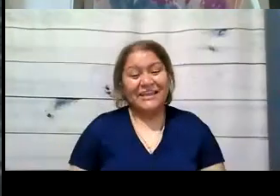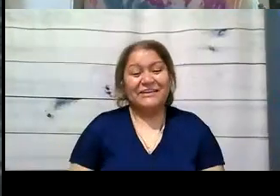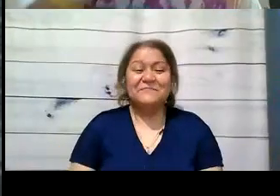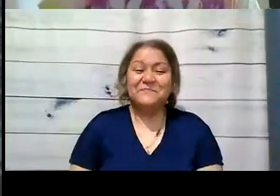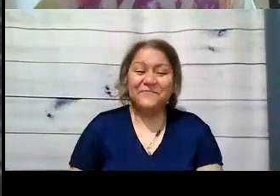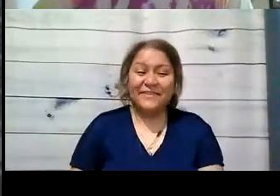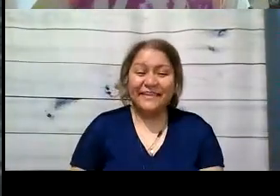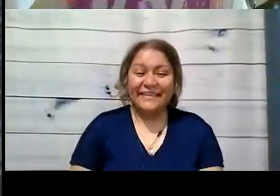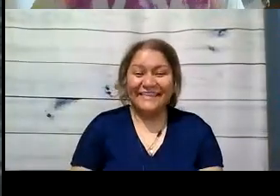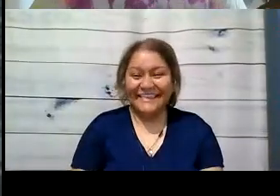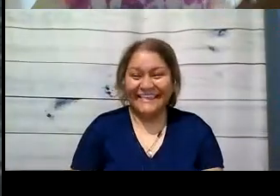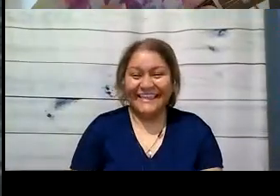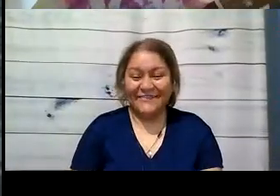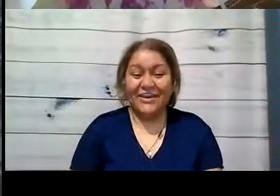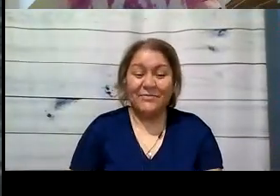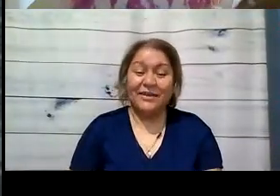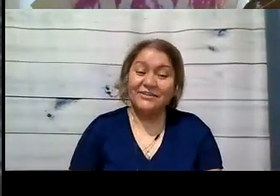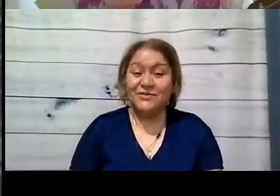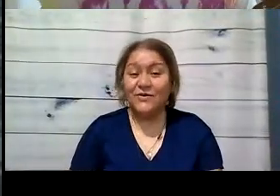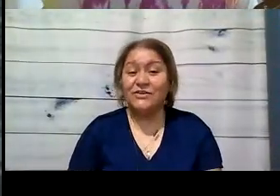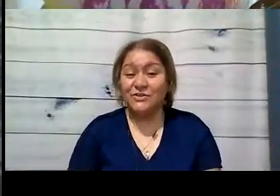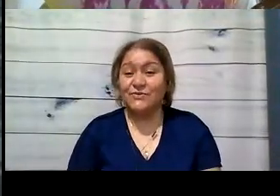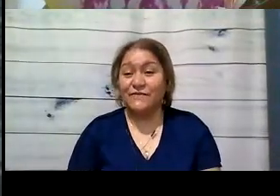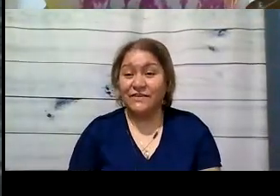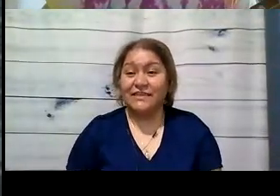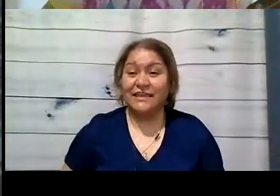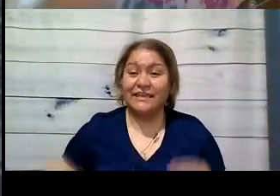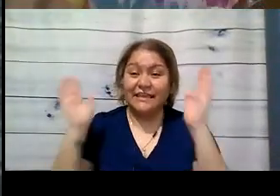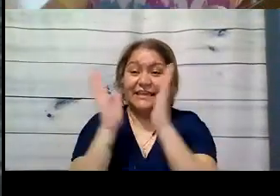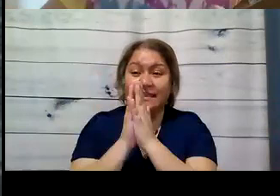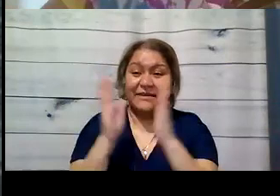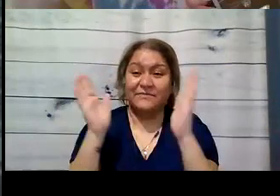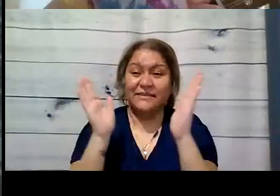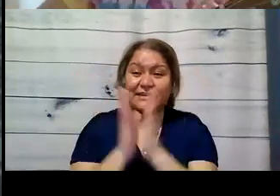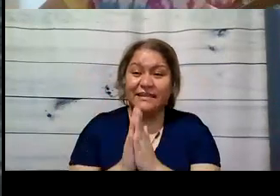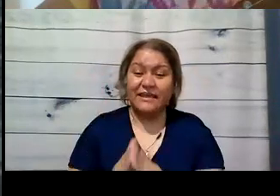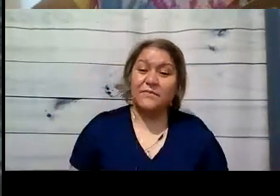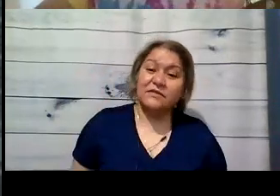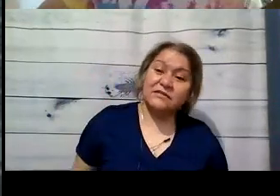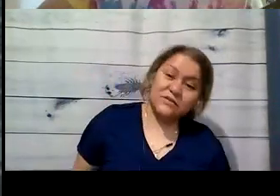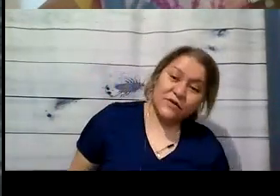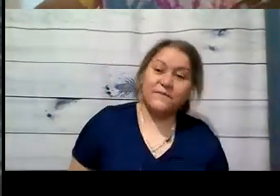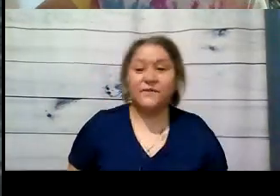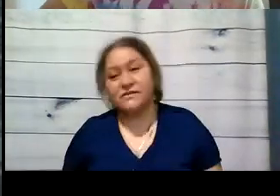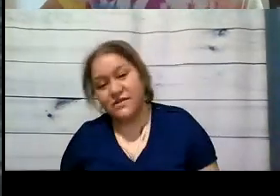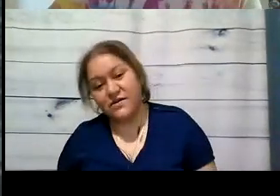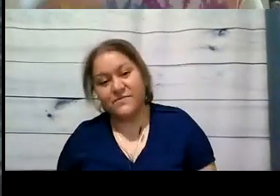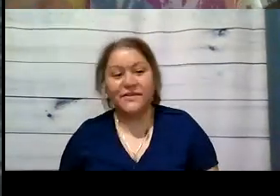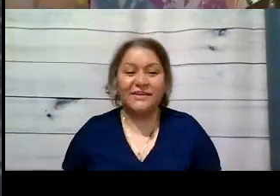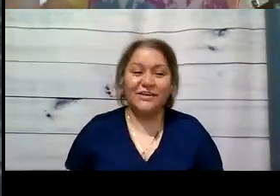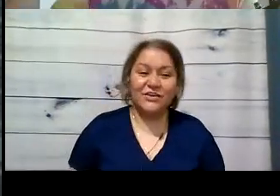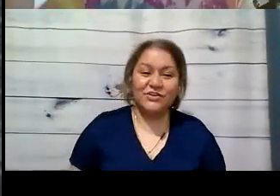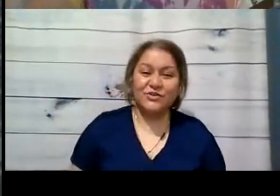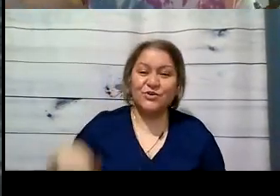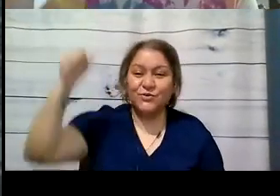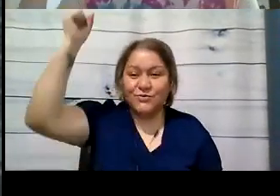Hooray! See? Yeah. If you're happy and you know it, do everything. Clap, clap, stomp, stomp.